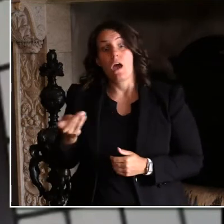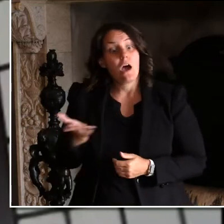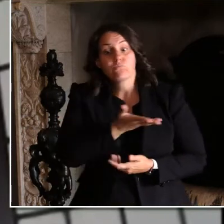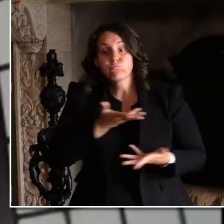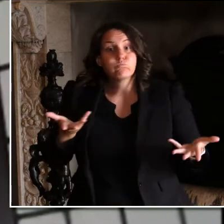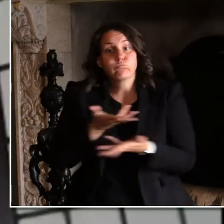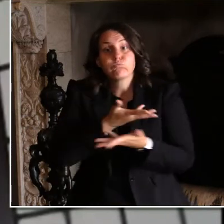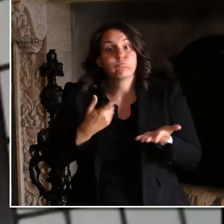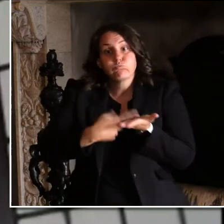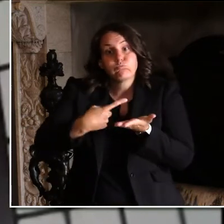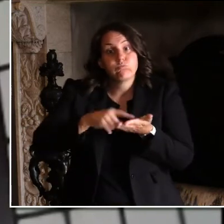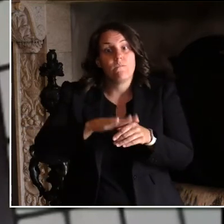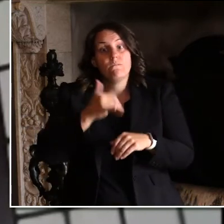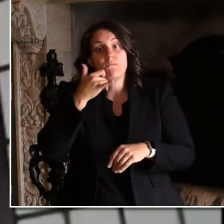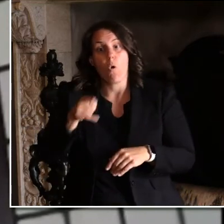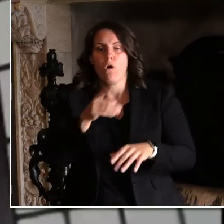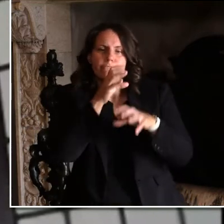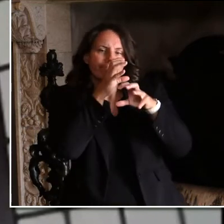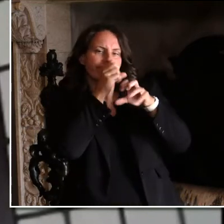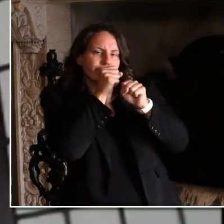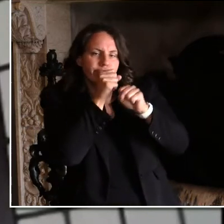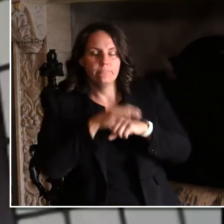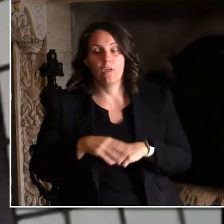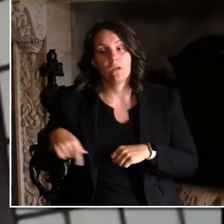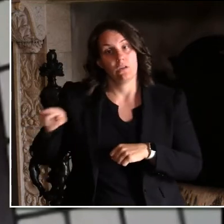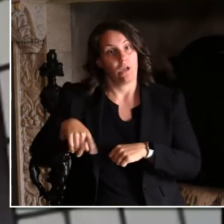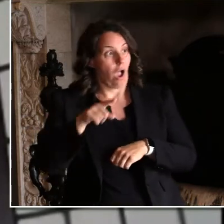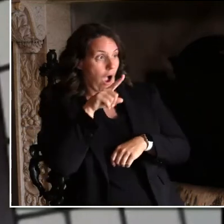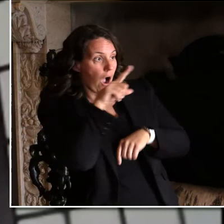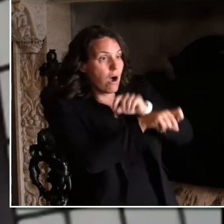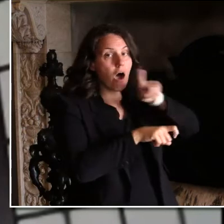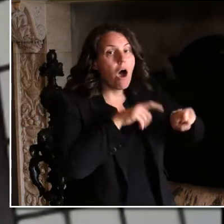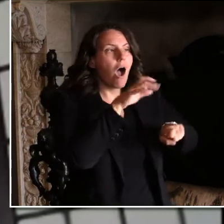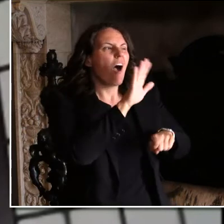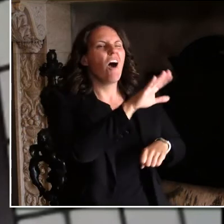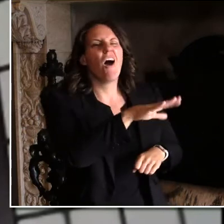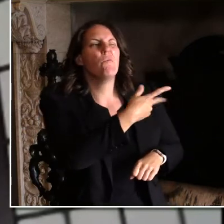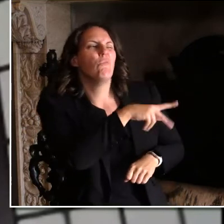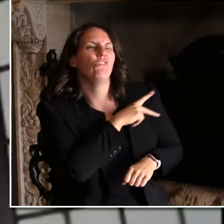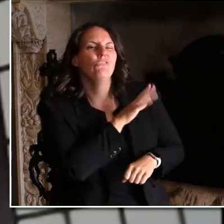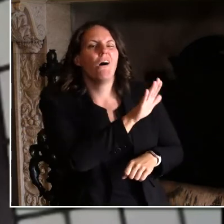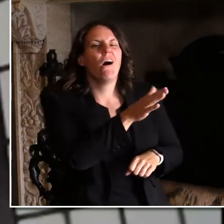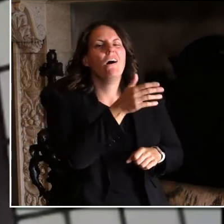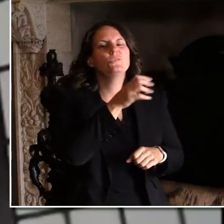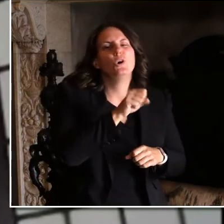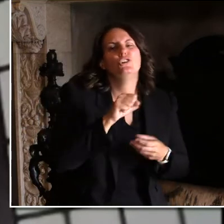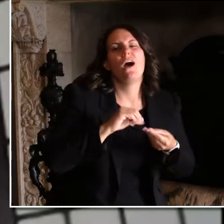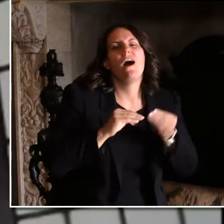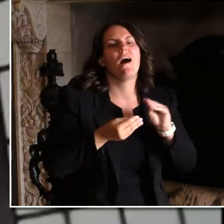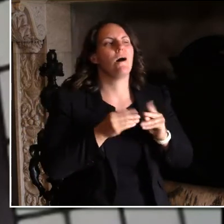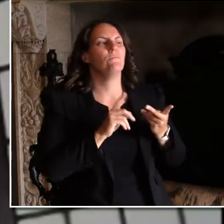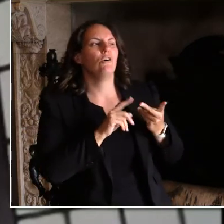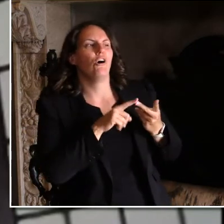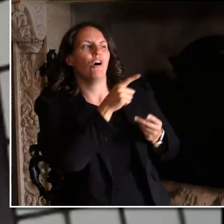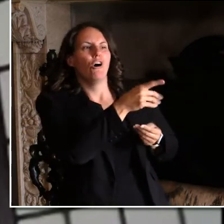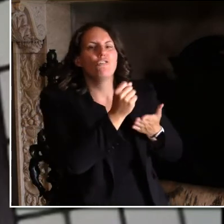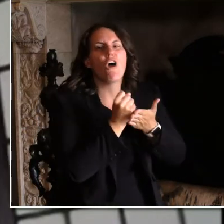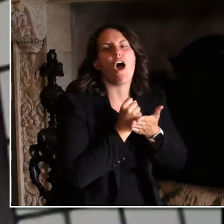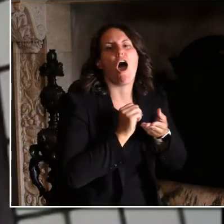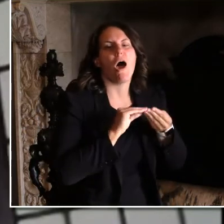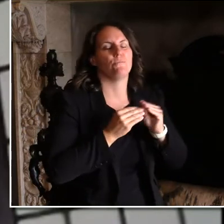you to report that call to local law enforcement. A contact tracer will need some of the same information about symptoms